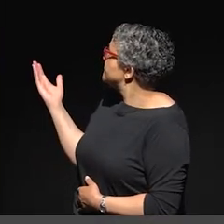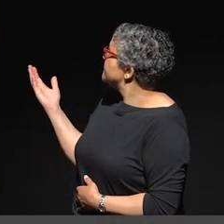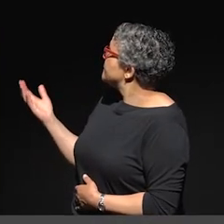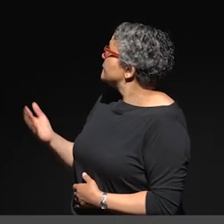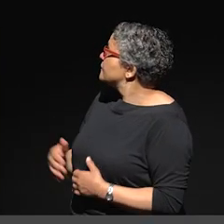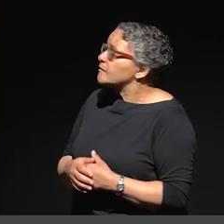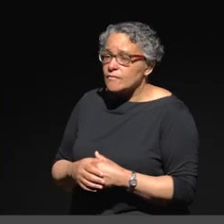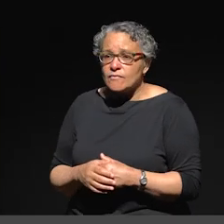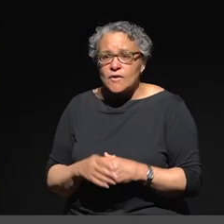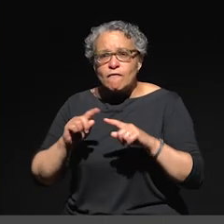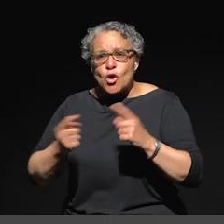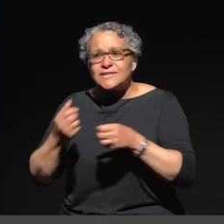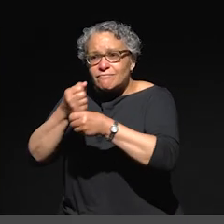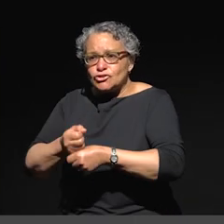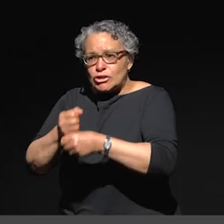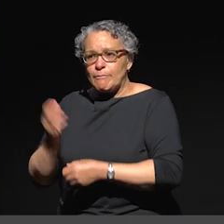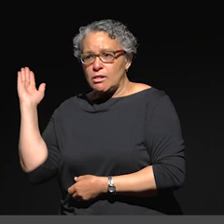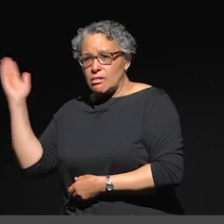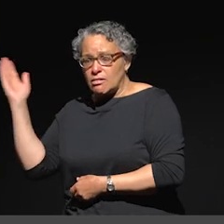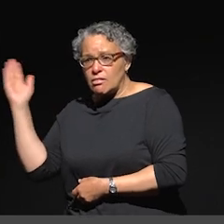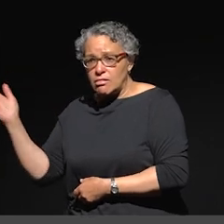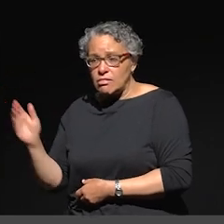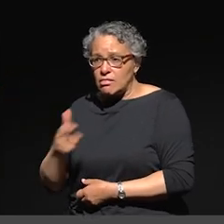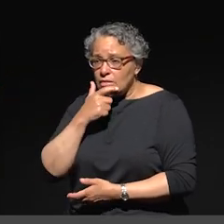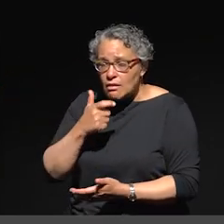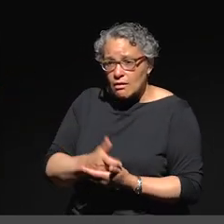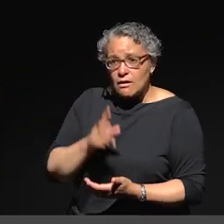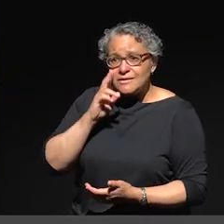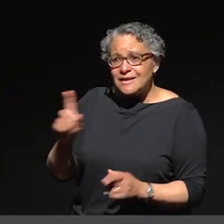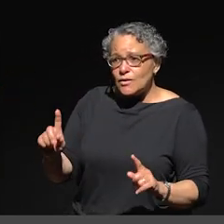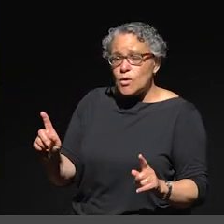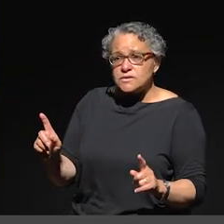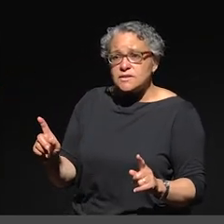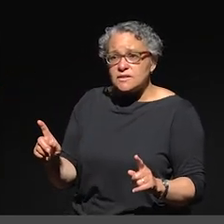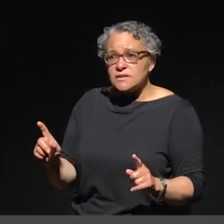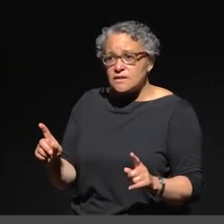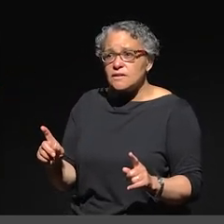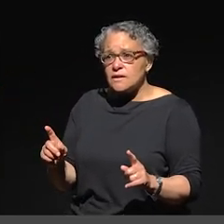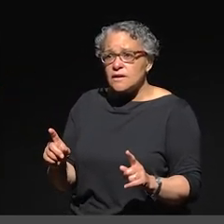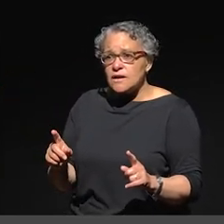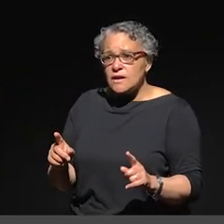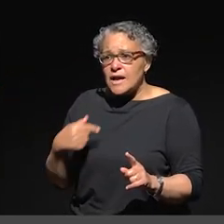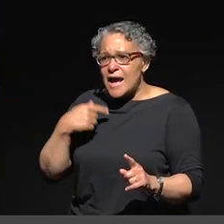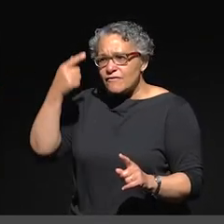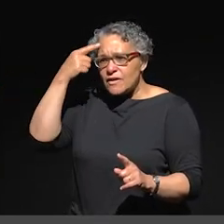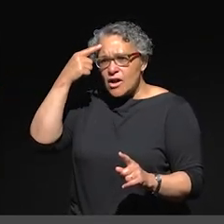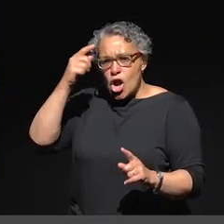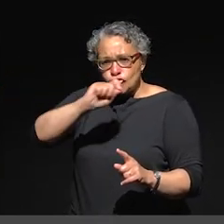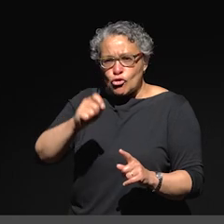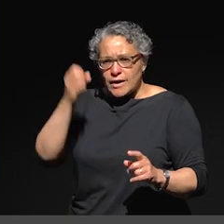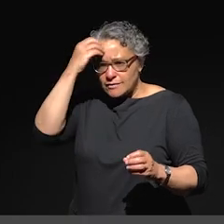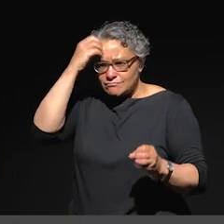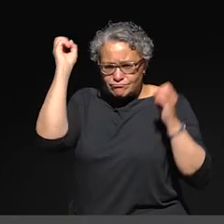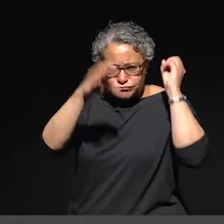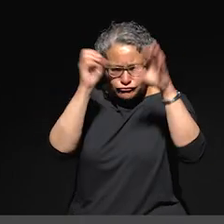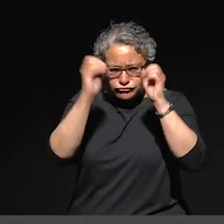but another resurrection. And it's just extraordinary to see, on the one hand, here we have his sort of brainstorming drawing, where he's learning from